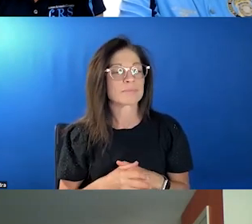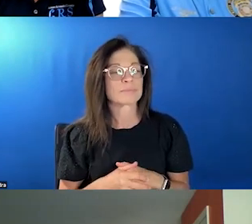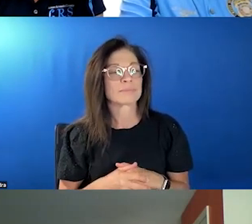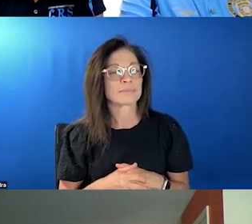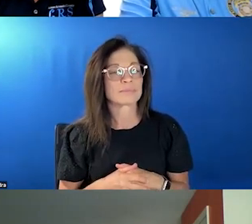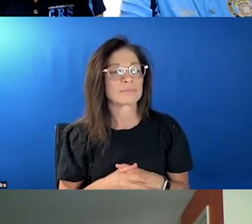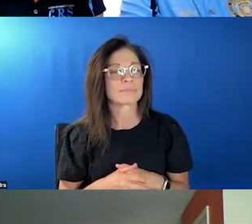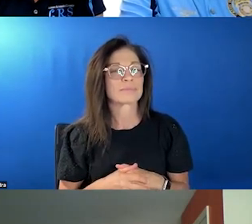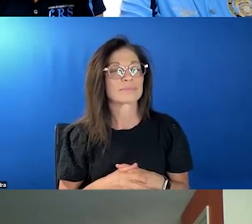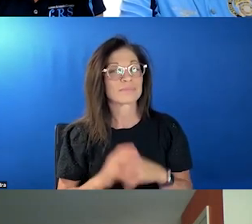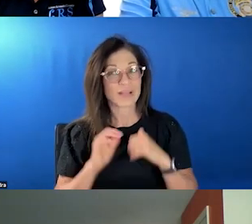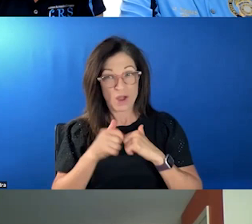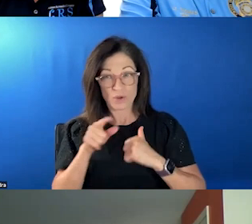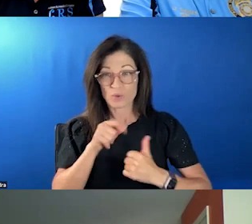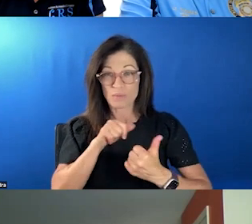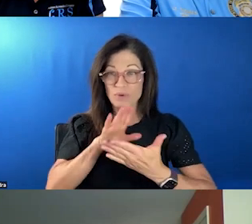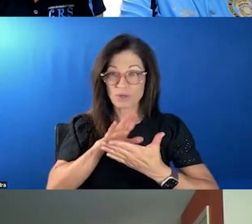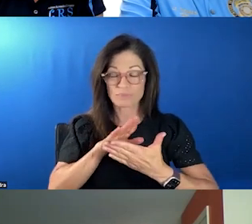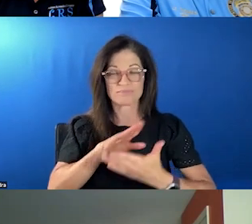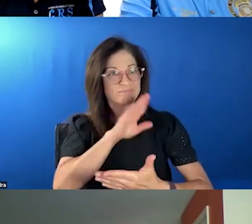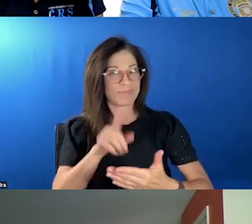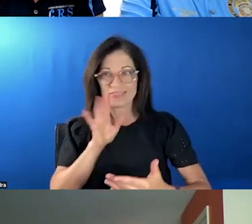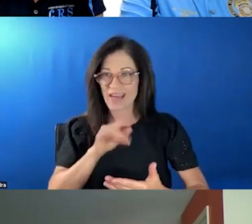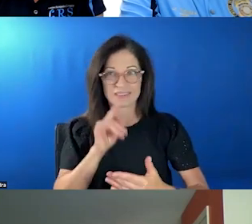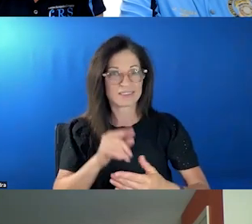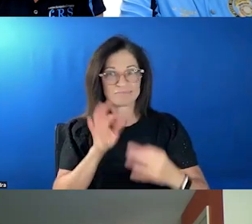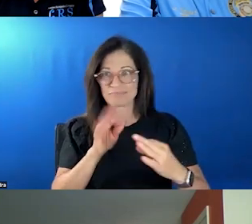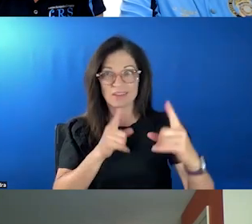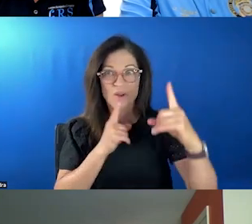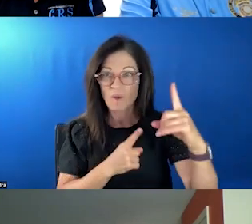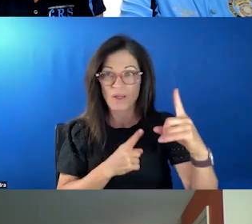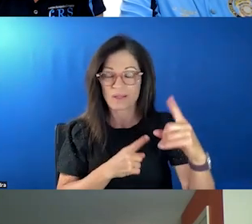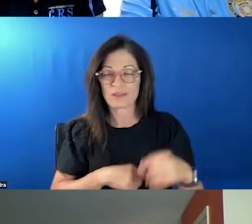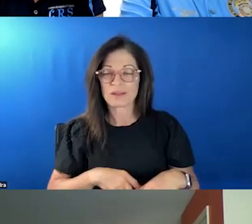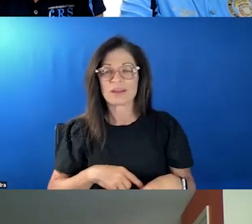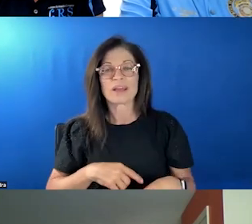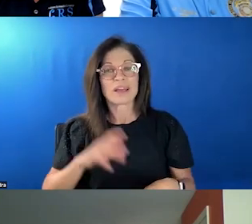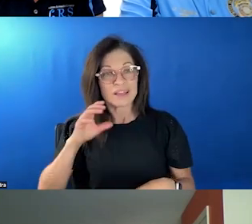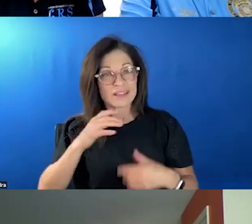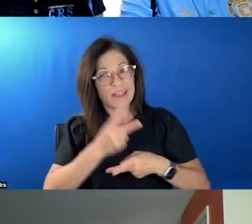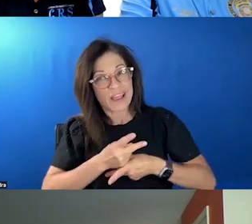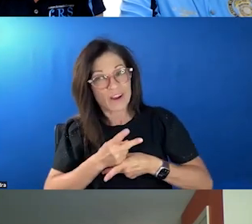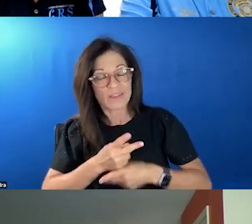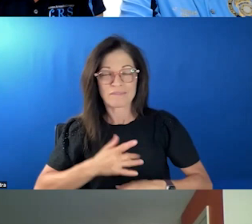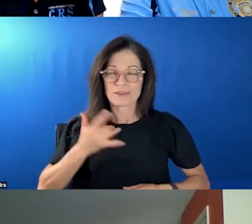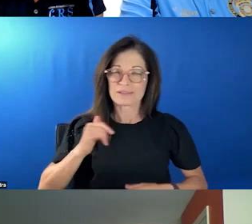approaching it is exactly the overall goal, care that feels like care,